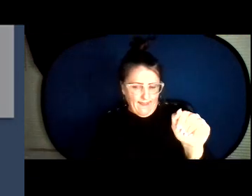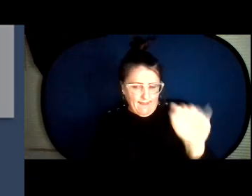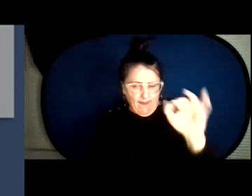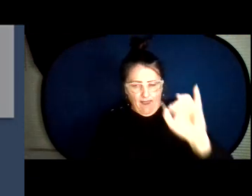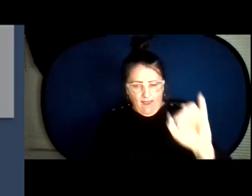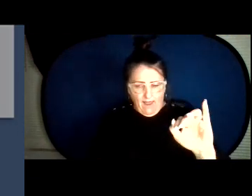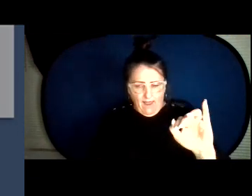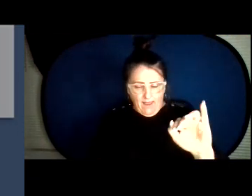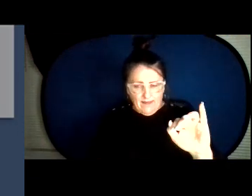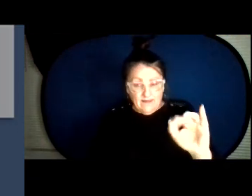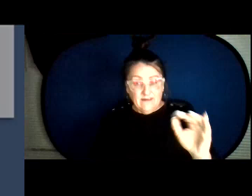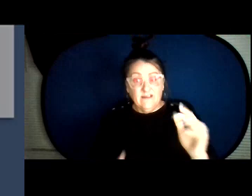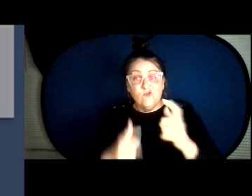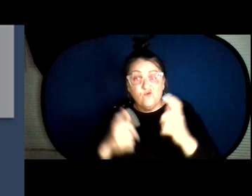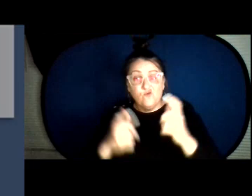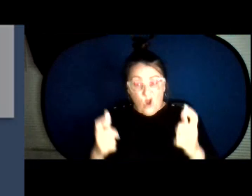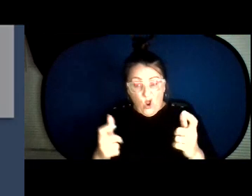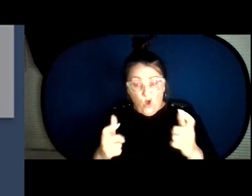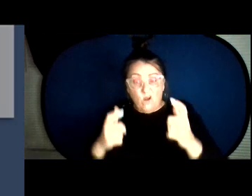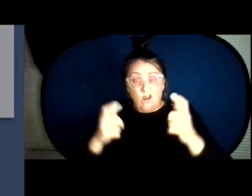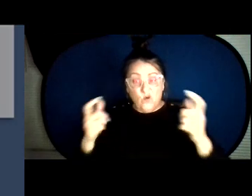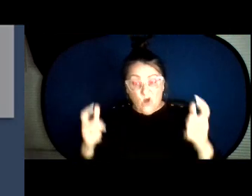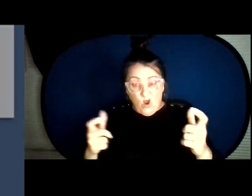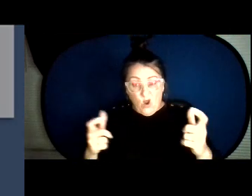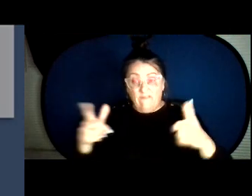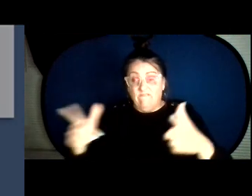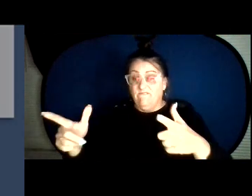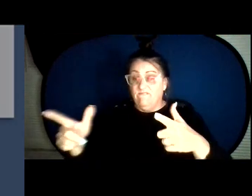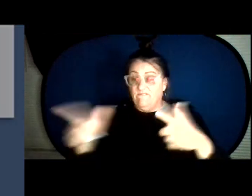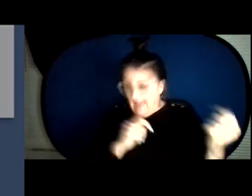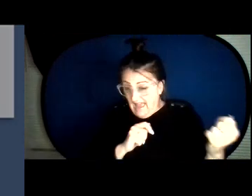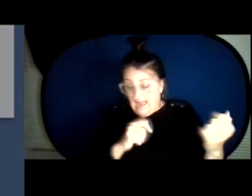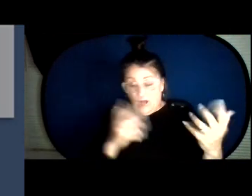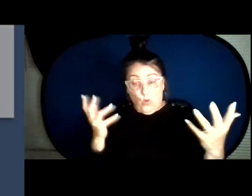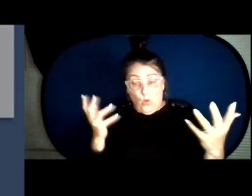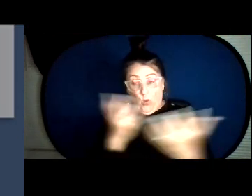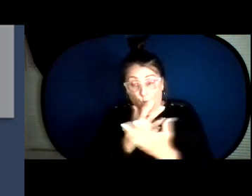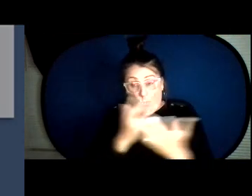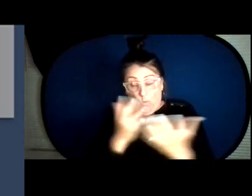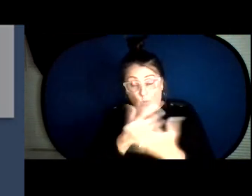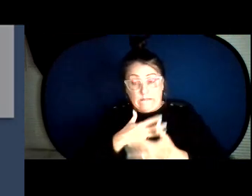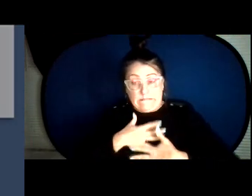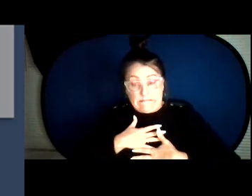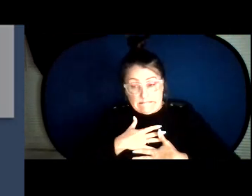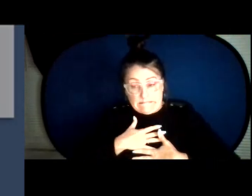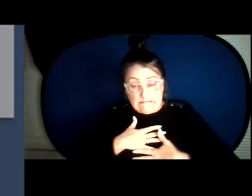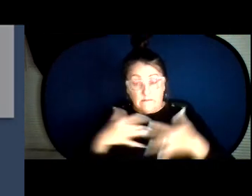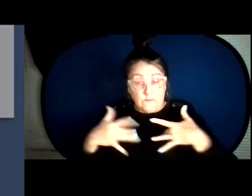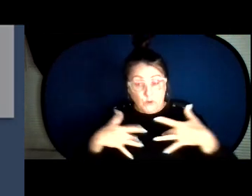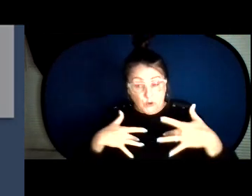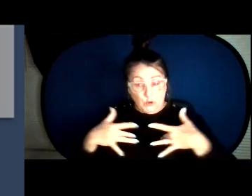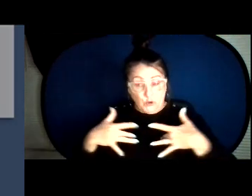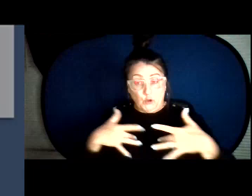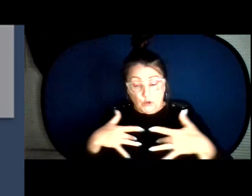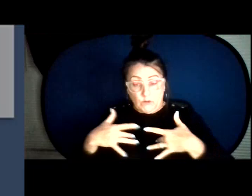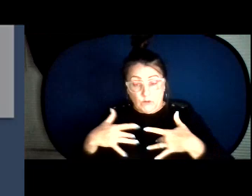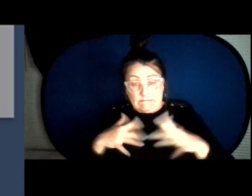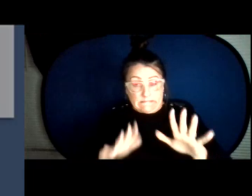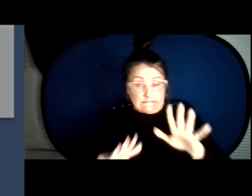growing faster than exponentially. And there is concern about,